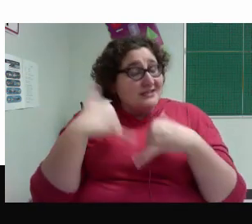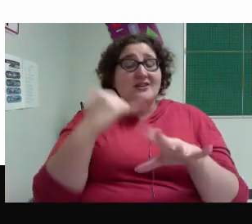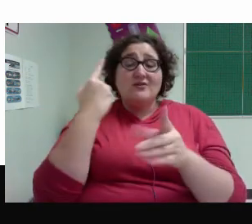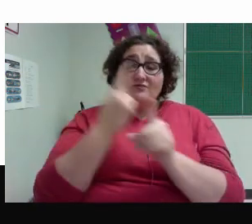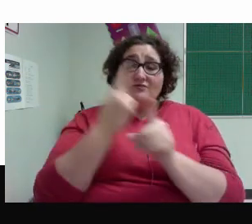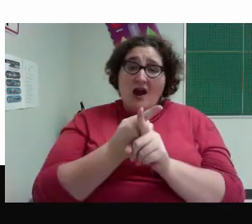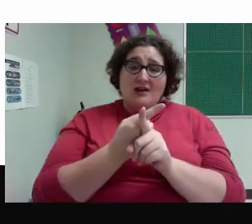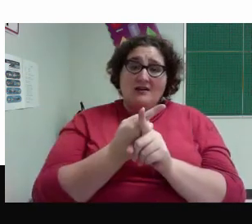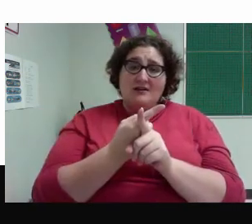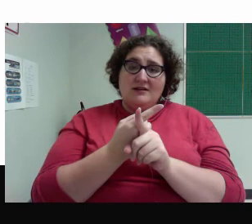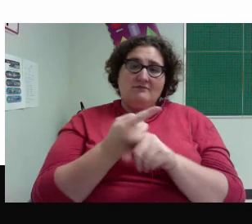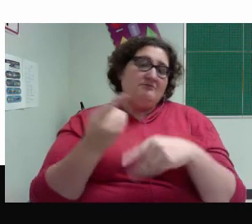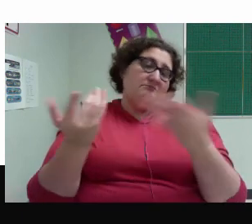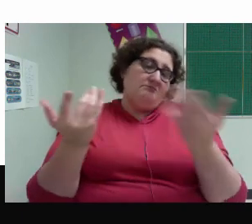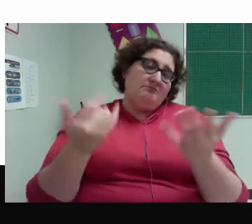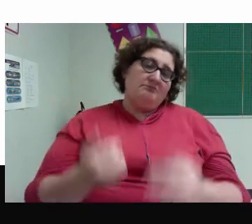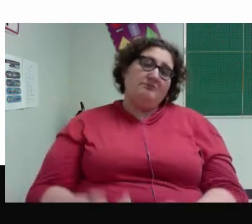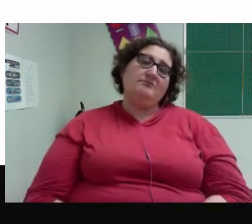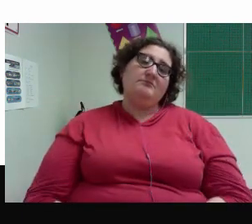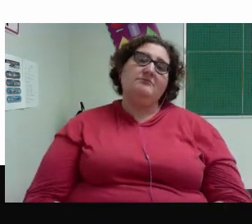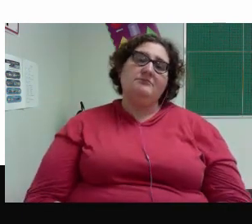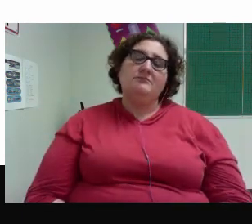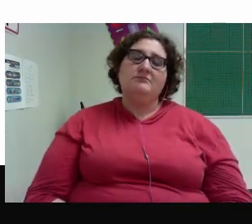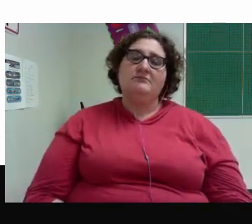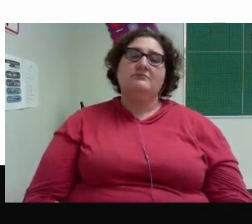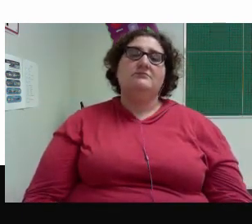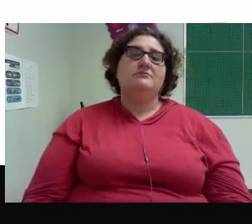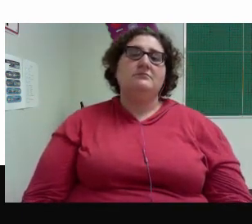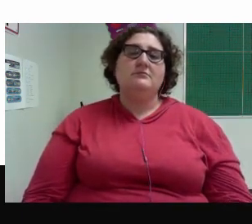still get the same answer as the person that did it the other way.